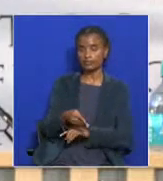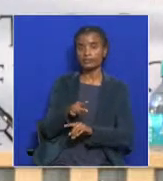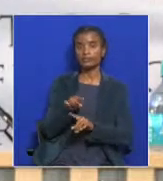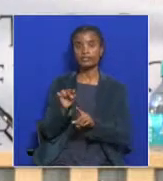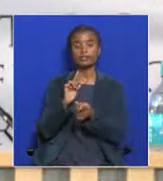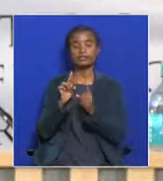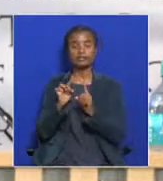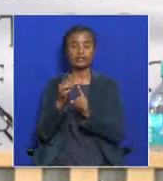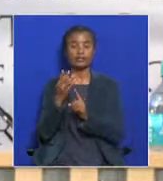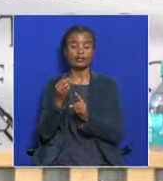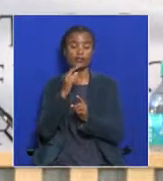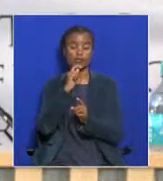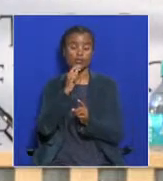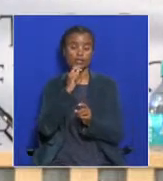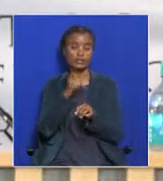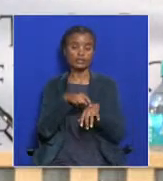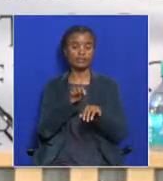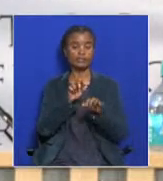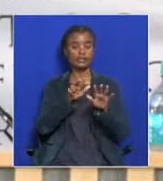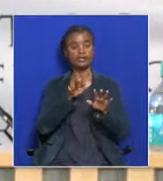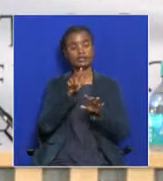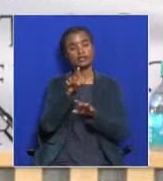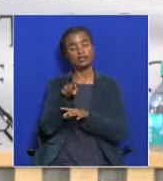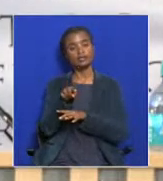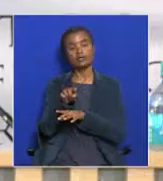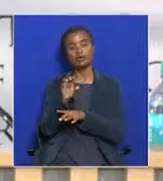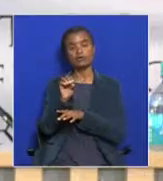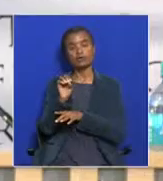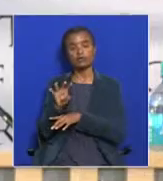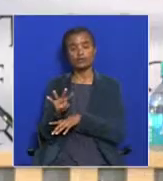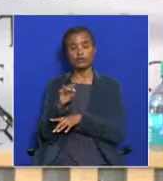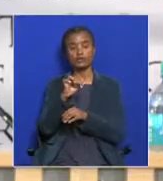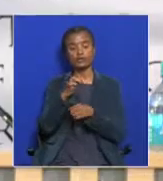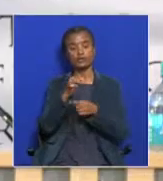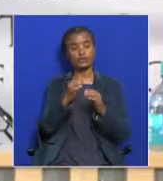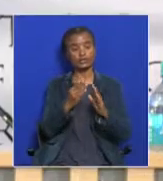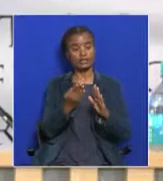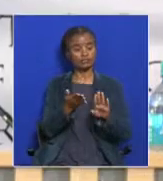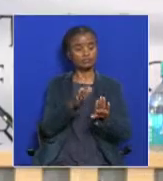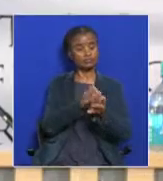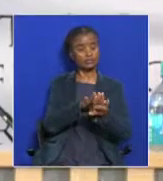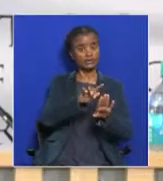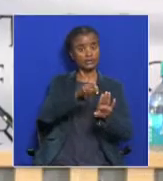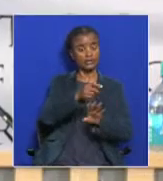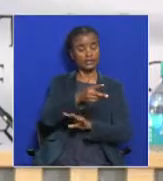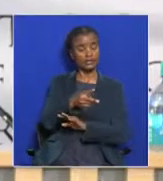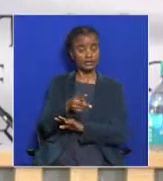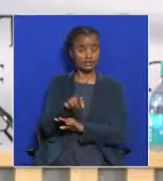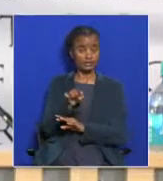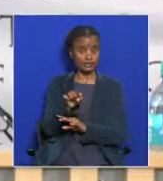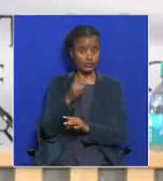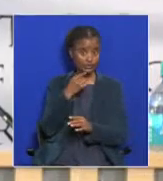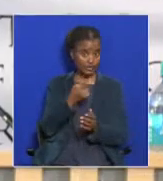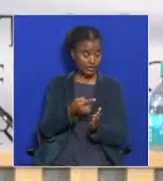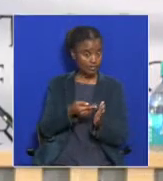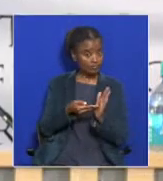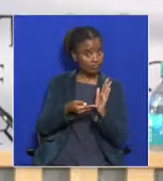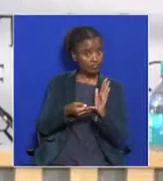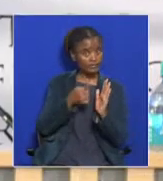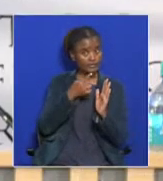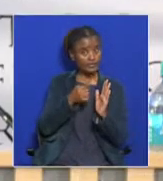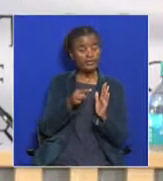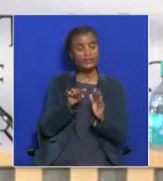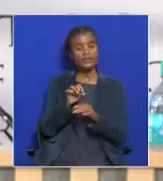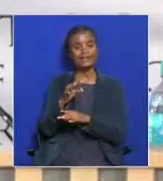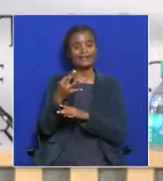at 7, container resealed. You even claim you resealed the container here. That's the third seal I said I'm looking for. Yes. And